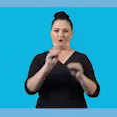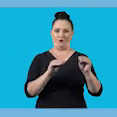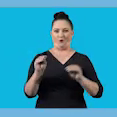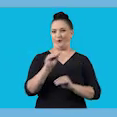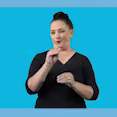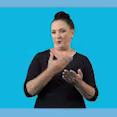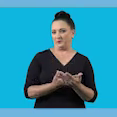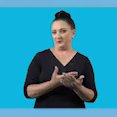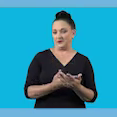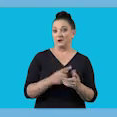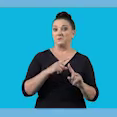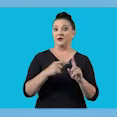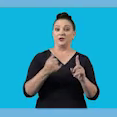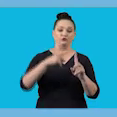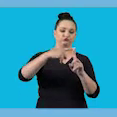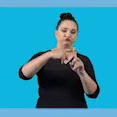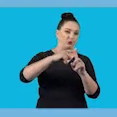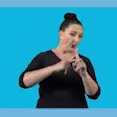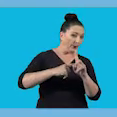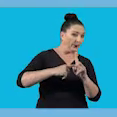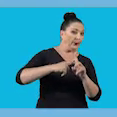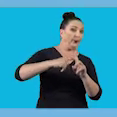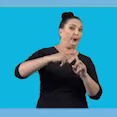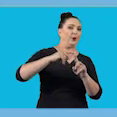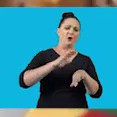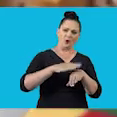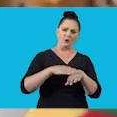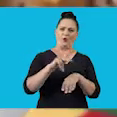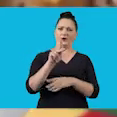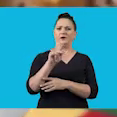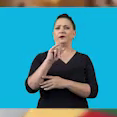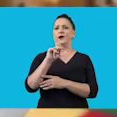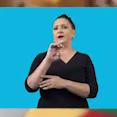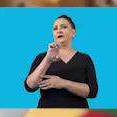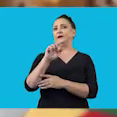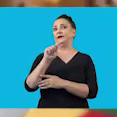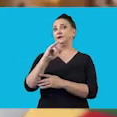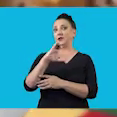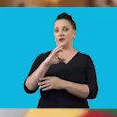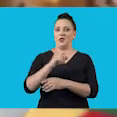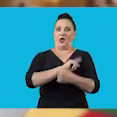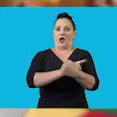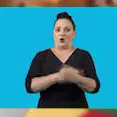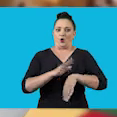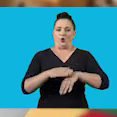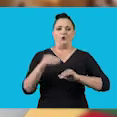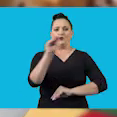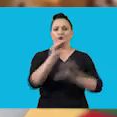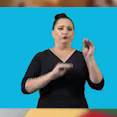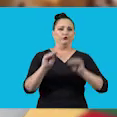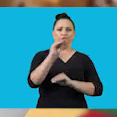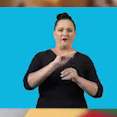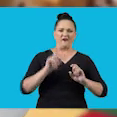diffuse. So once we increase the temperature, we are giving the particles more kinetic energy. And once they do that, they're able to